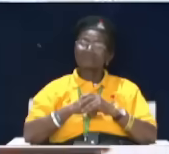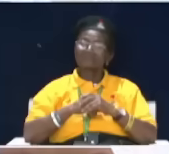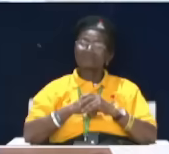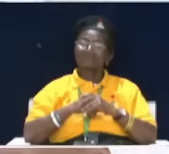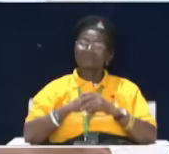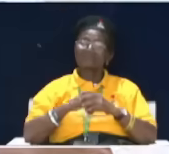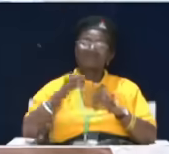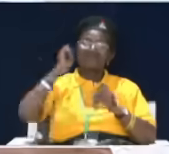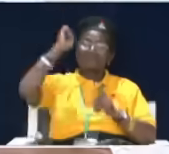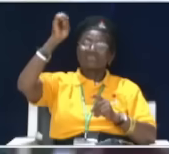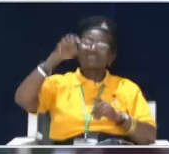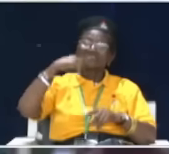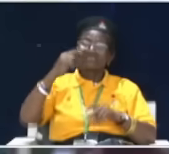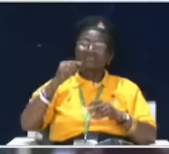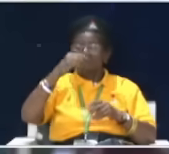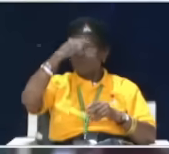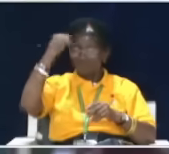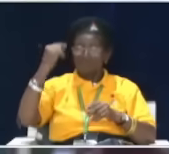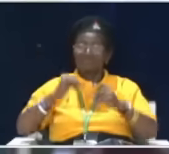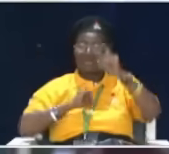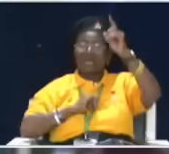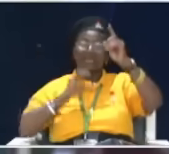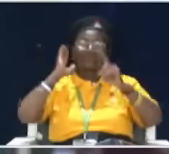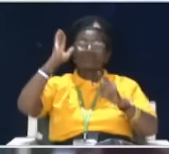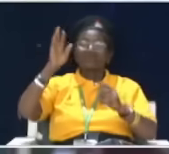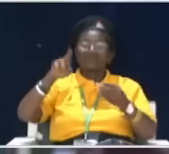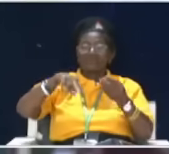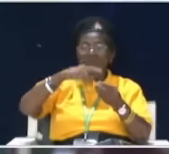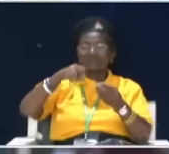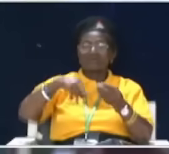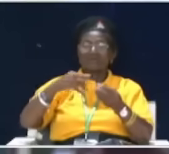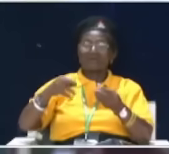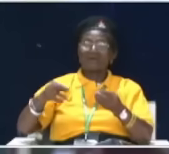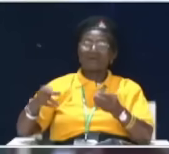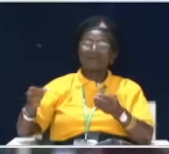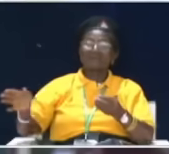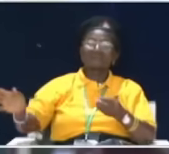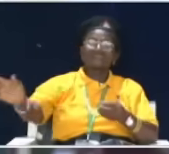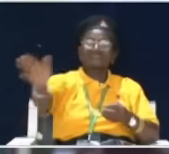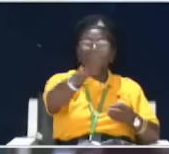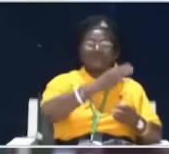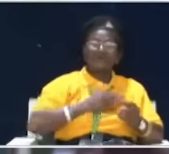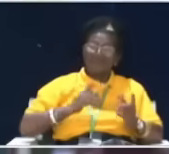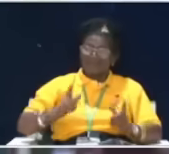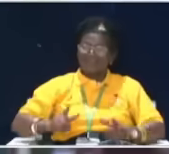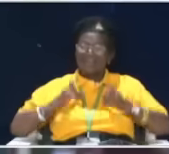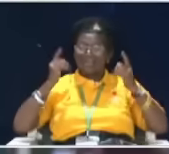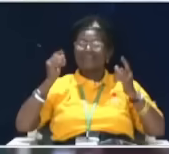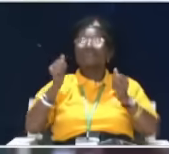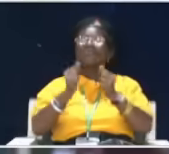He said, because I will surround your life with wonders.